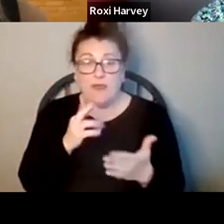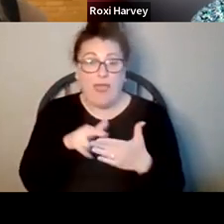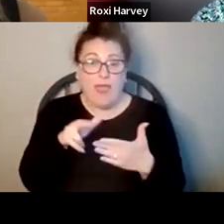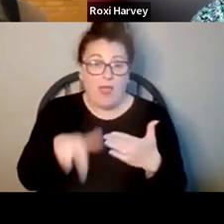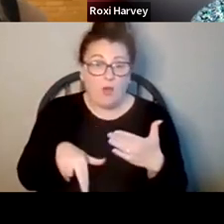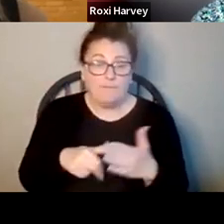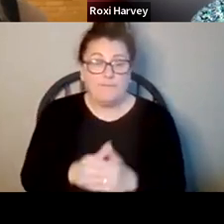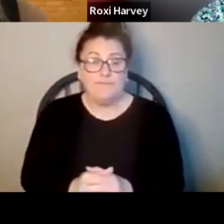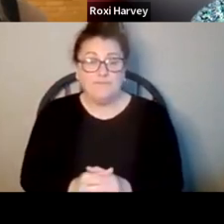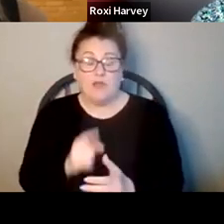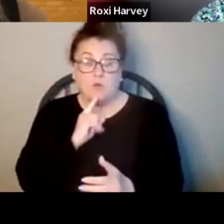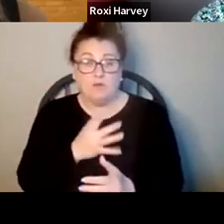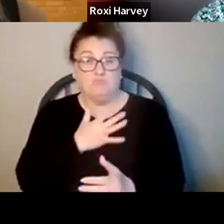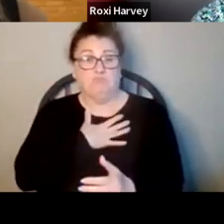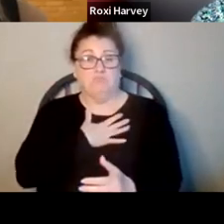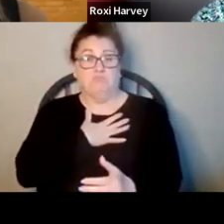piece, really jumped out